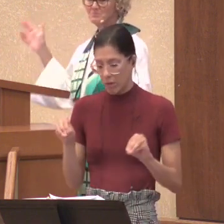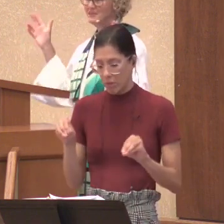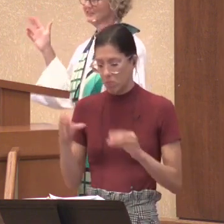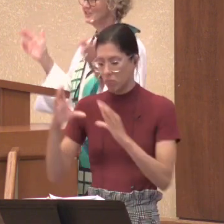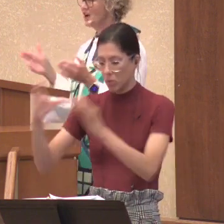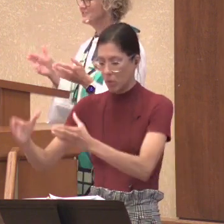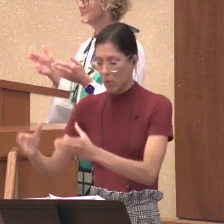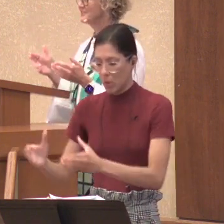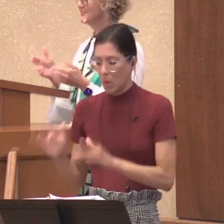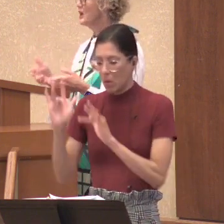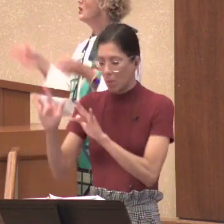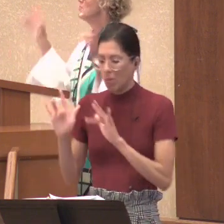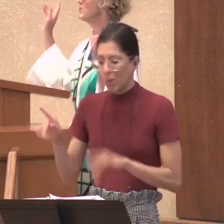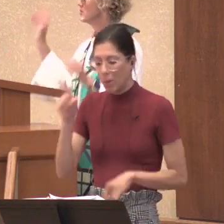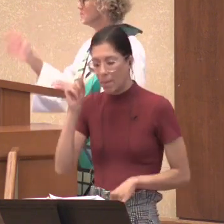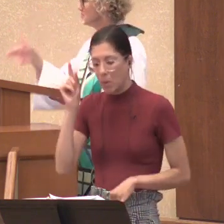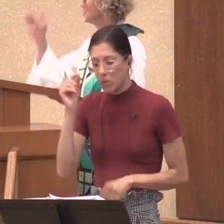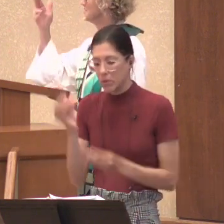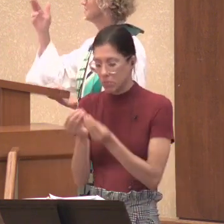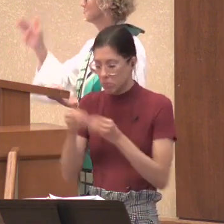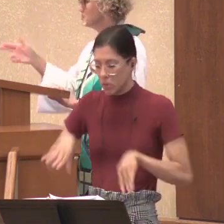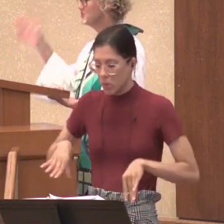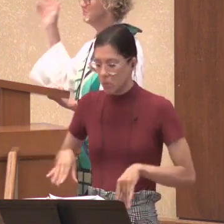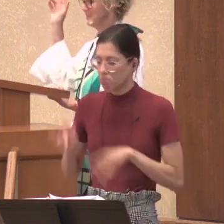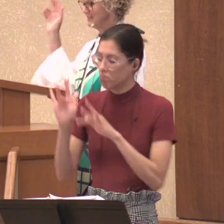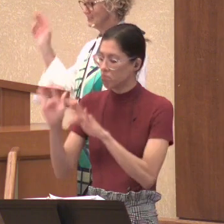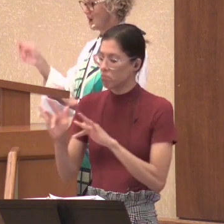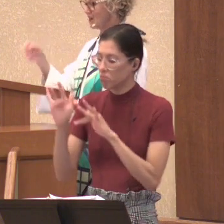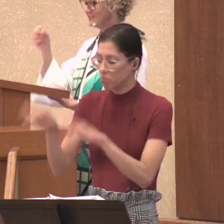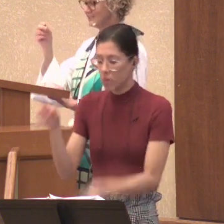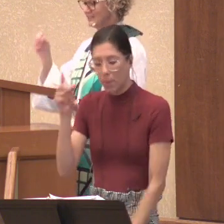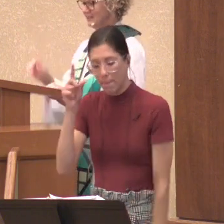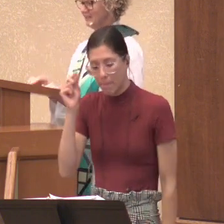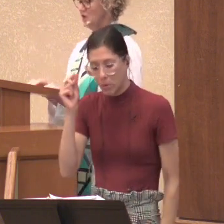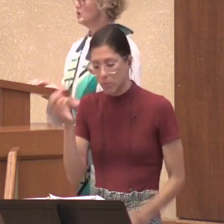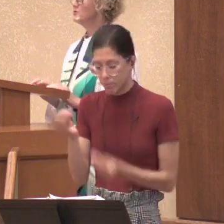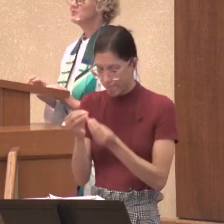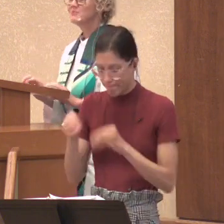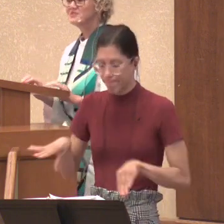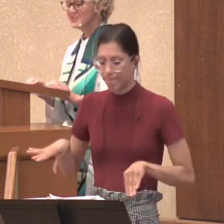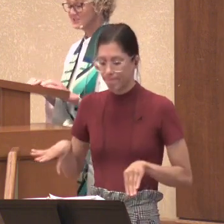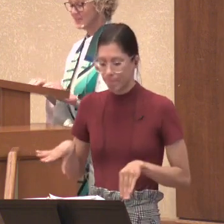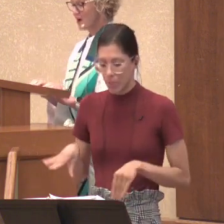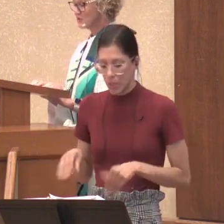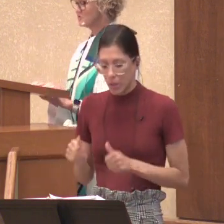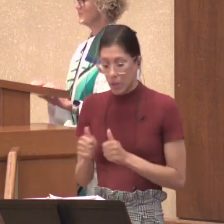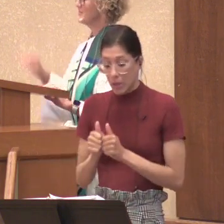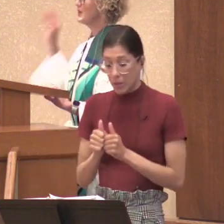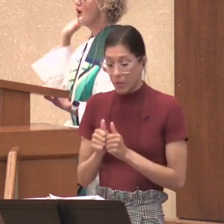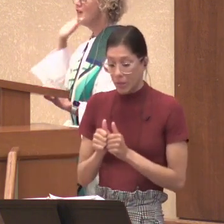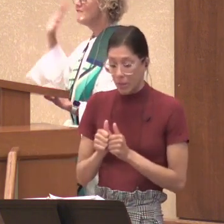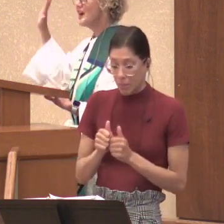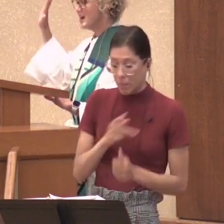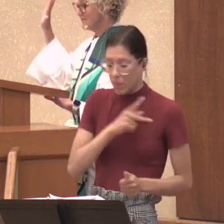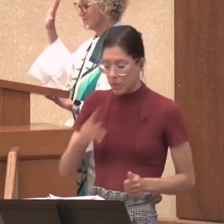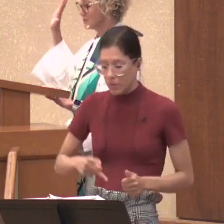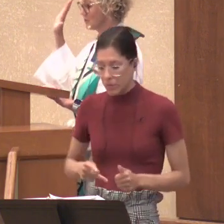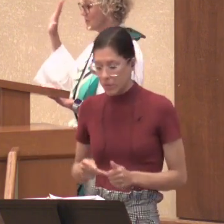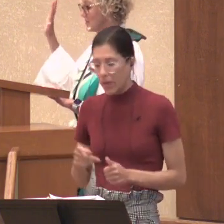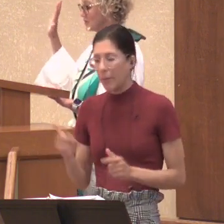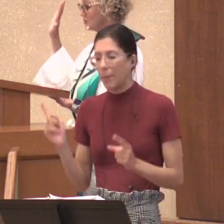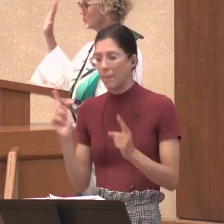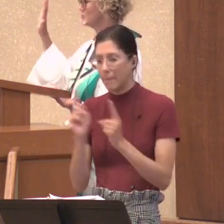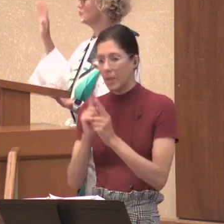would be lost. Poor Moses would be lost. With the princess, now you have met all 5 of